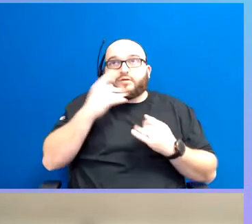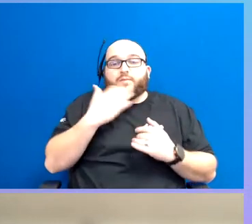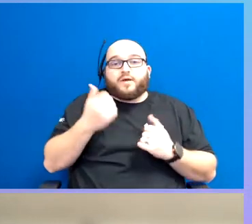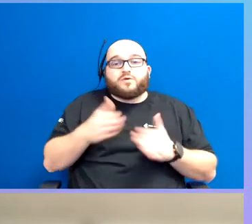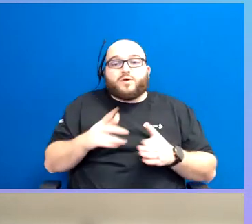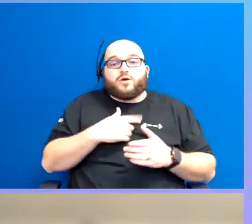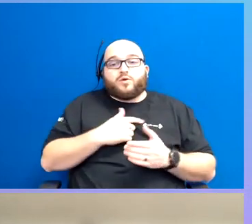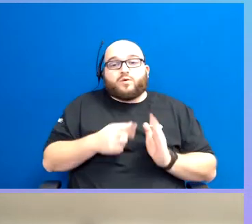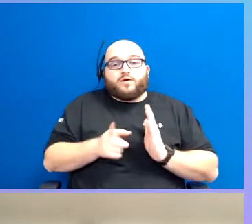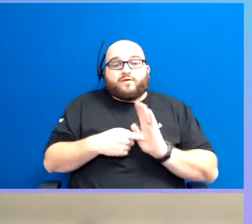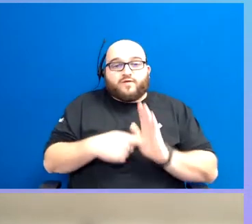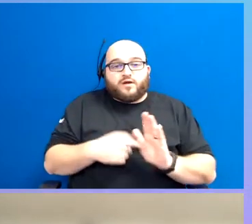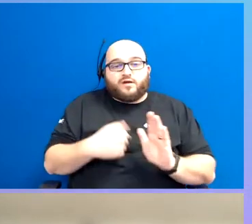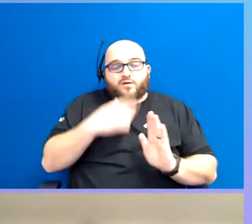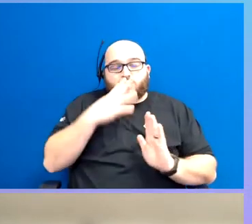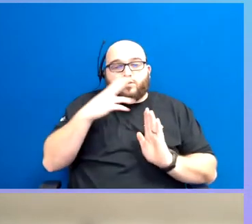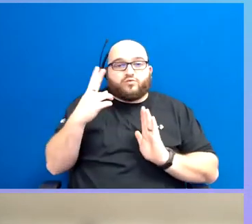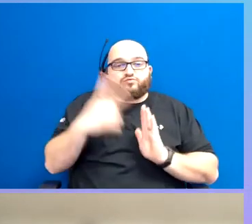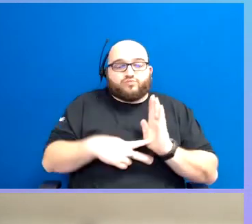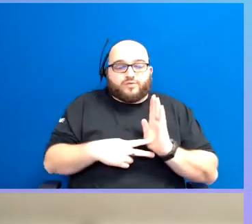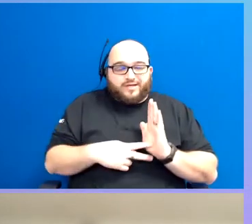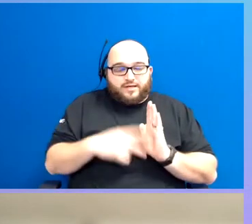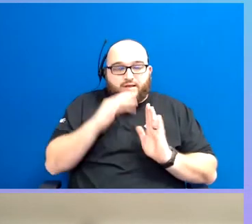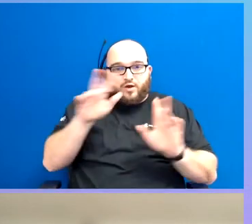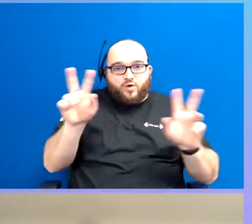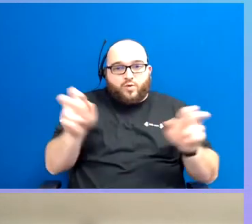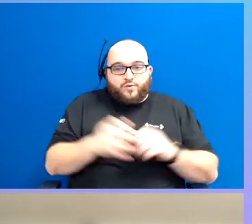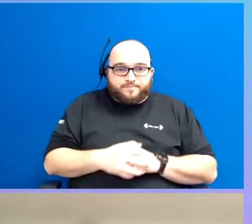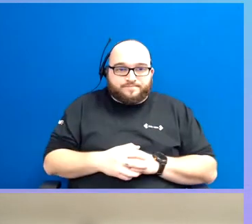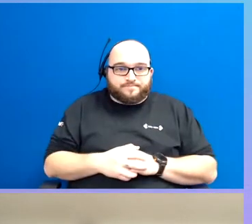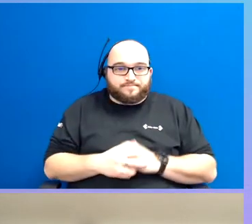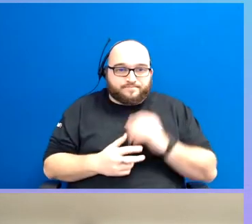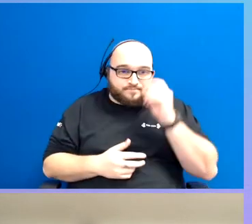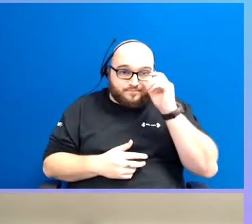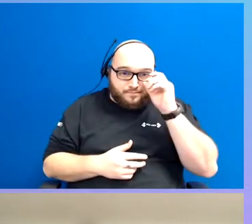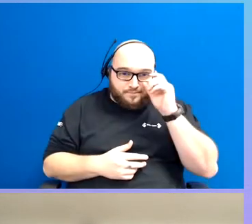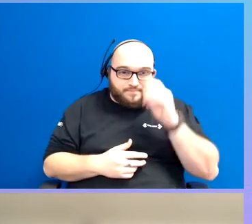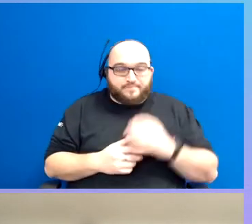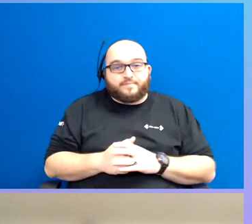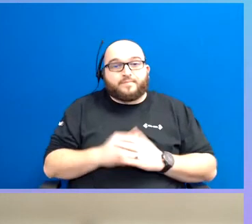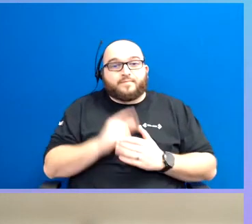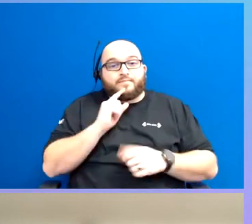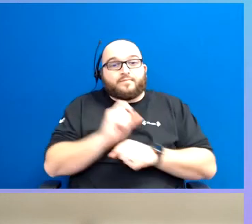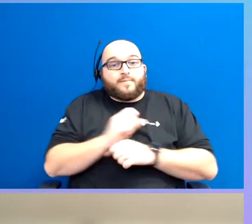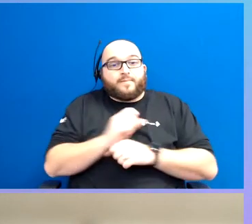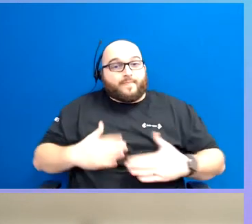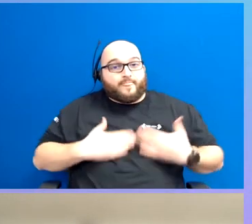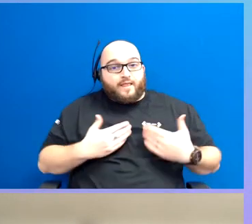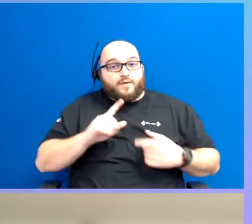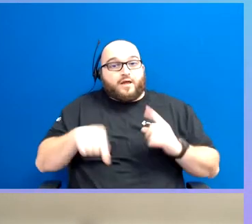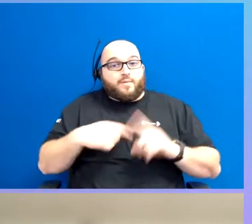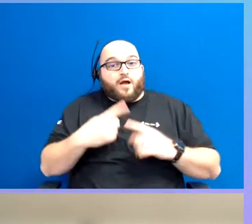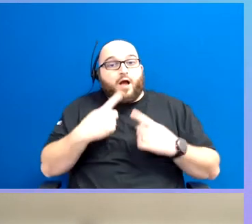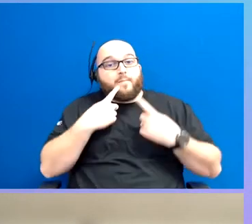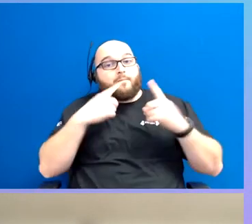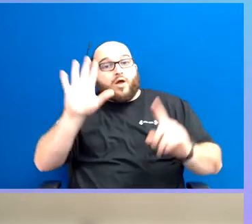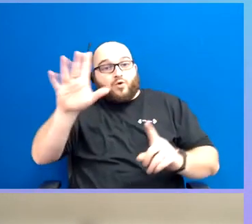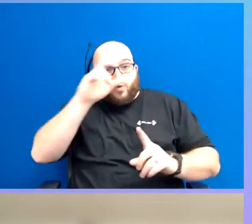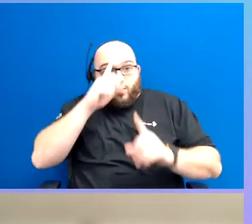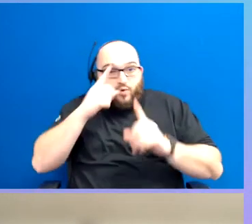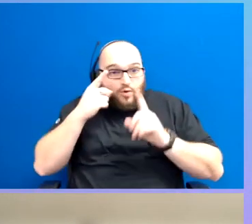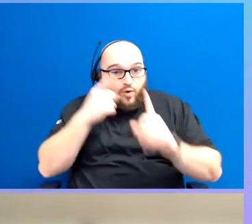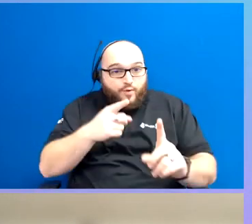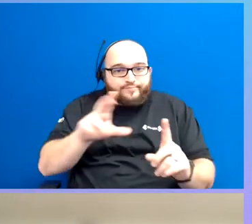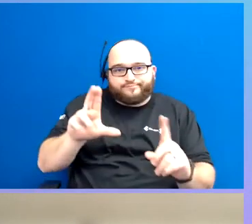quote, which I'm going to read out, which I think perfectly sums it up. So, happiness is not about reaching your goals. It's